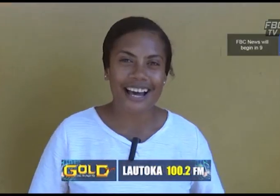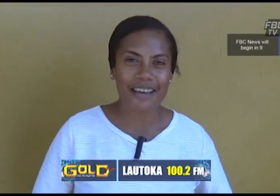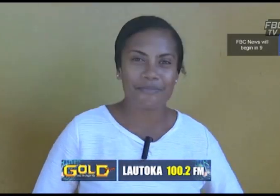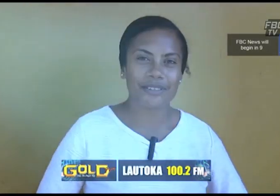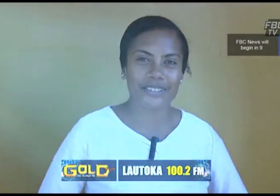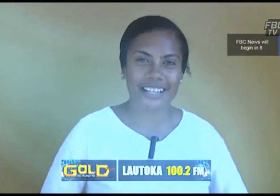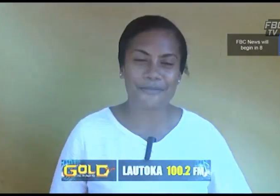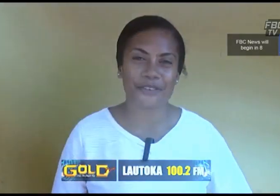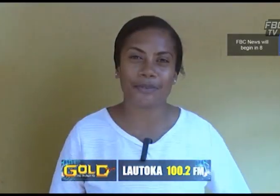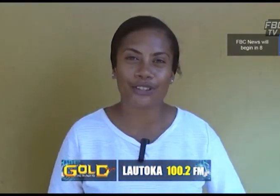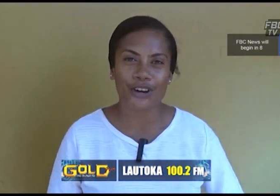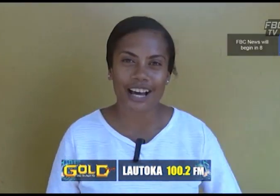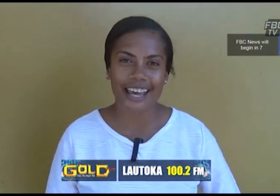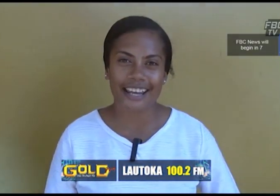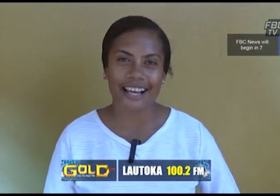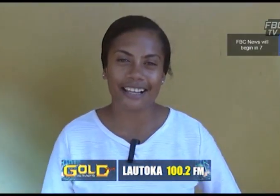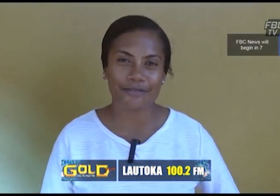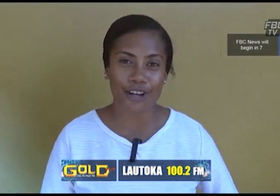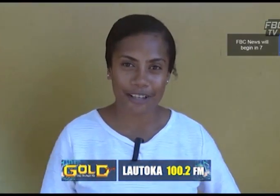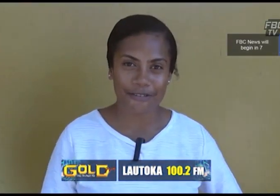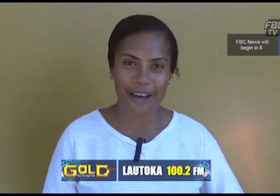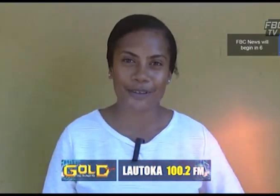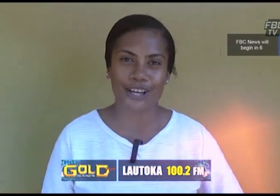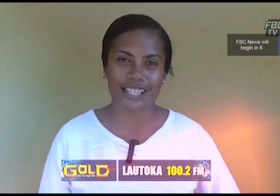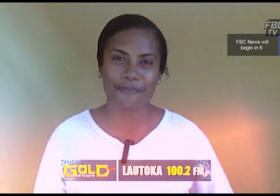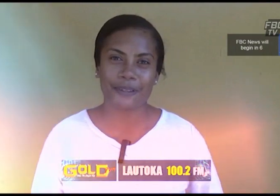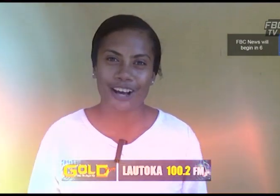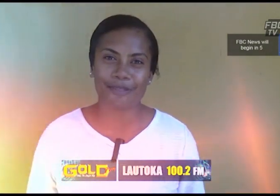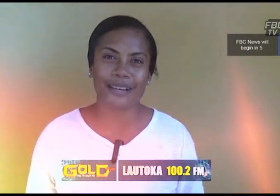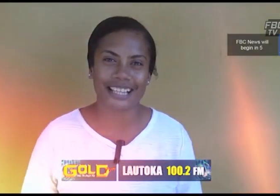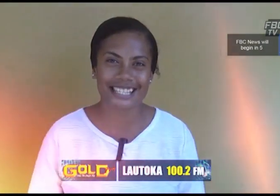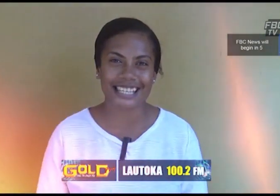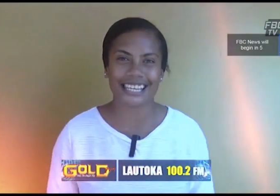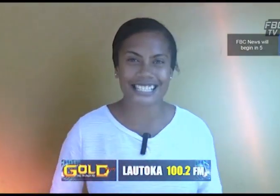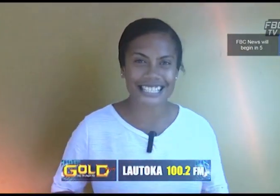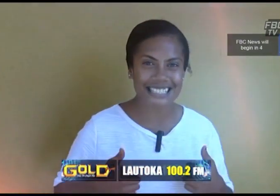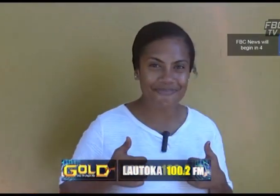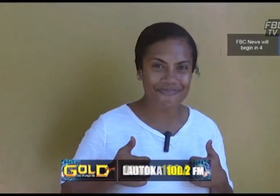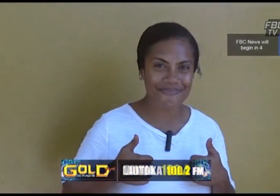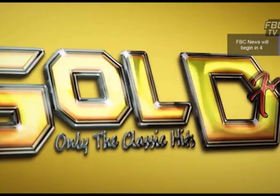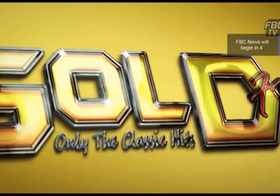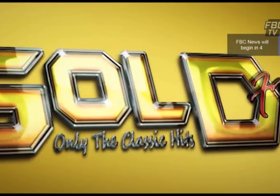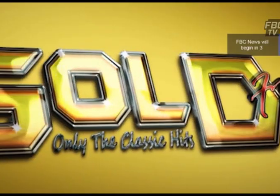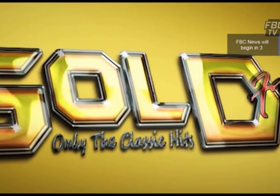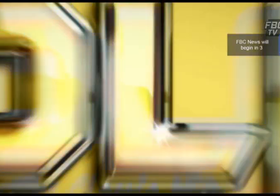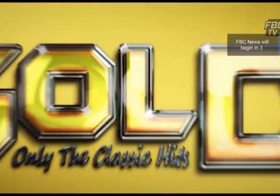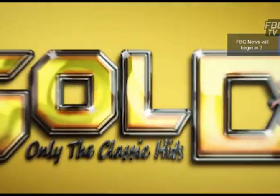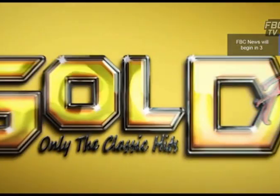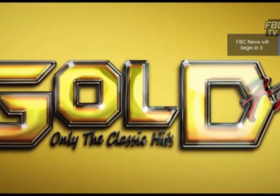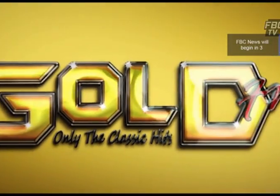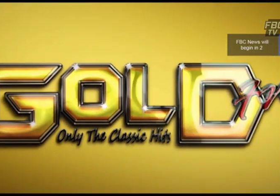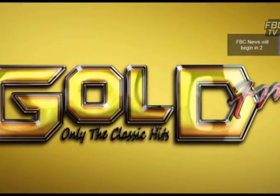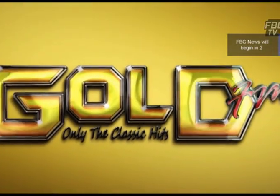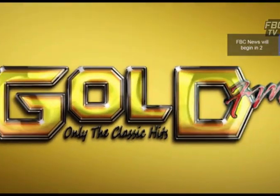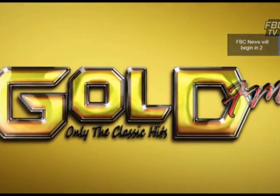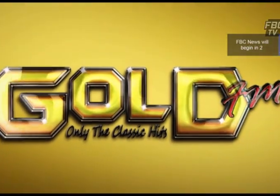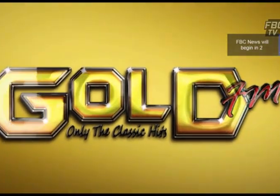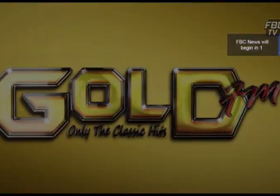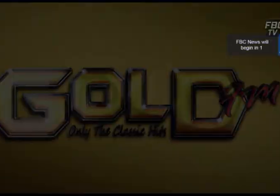Bula, I'm Miri. I'm from Lotoka and I love Gold FM because they play all my classic hits. Gold FM, only the classic